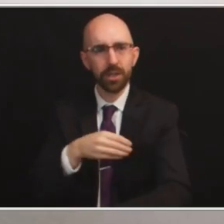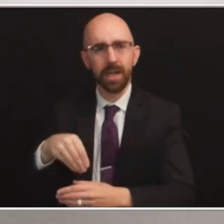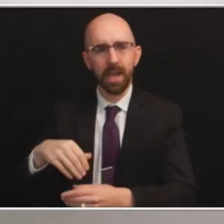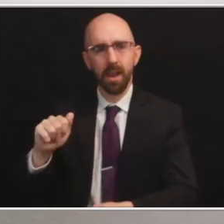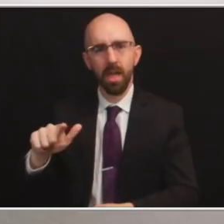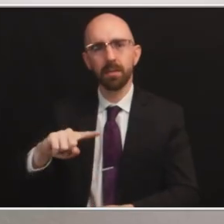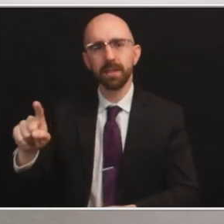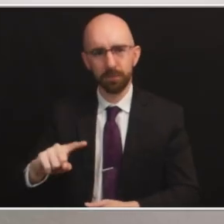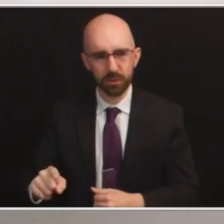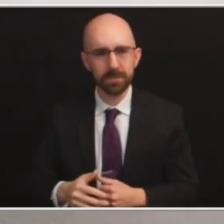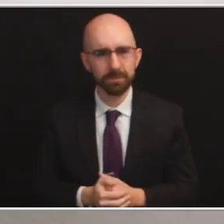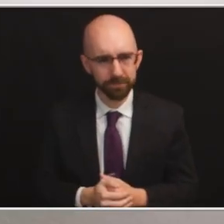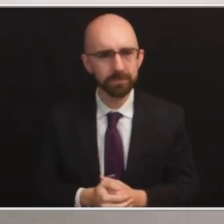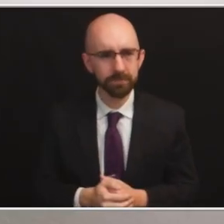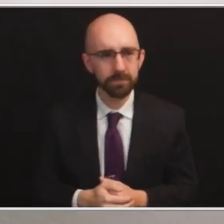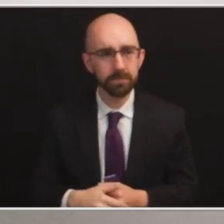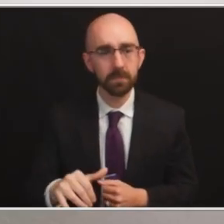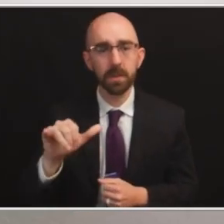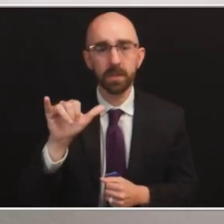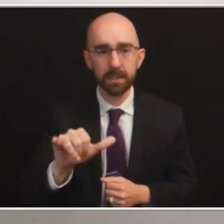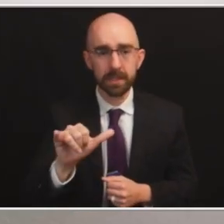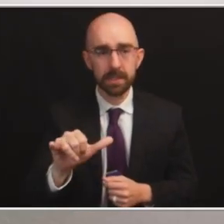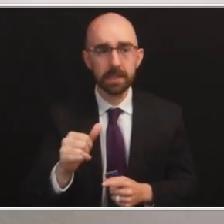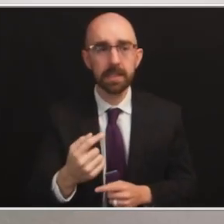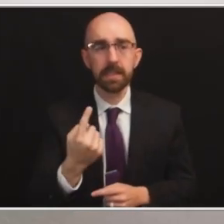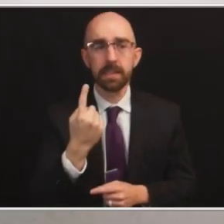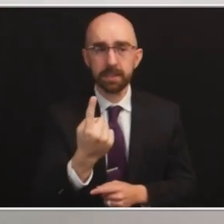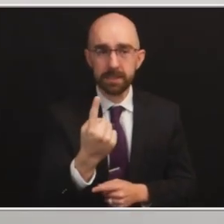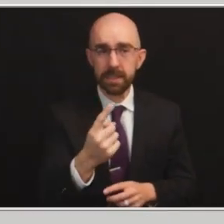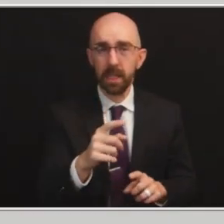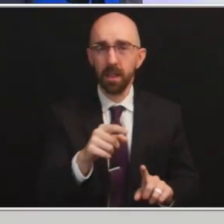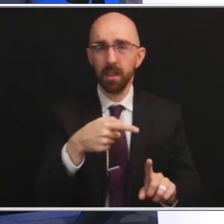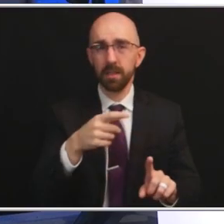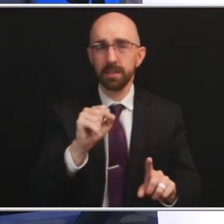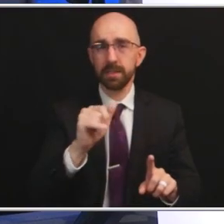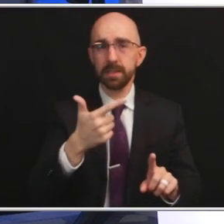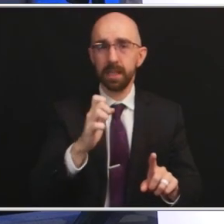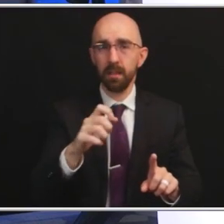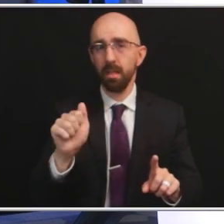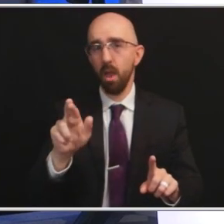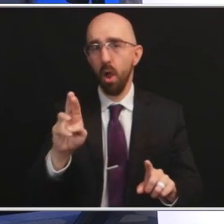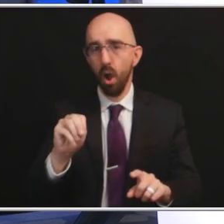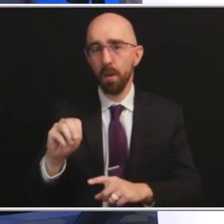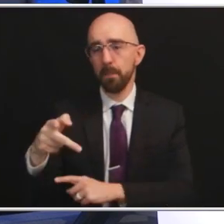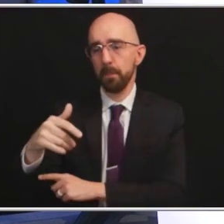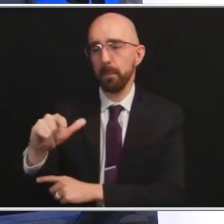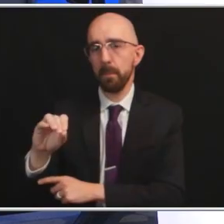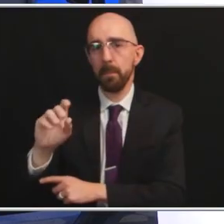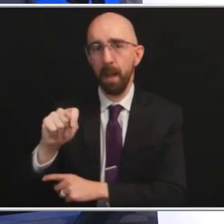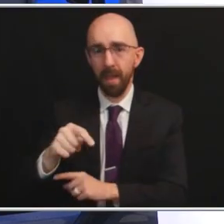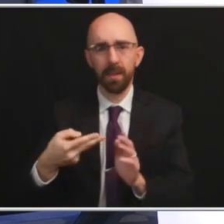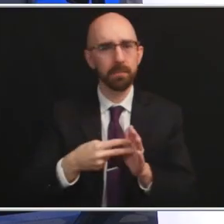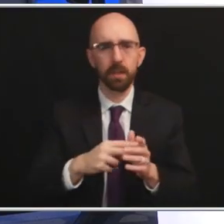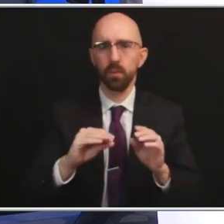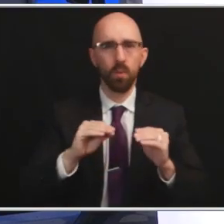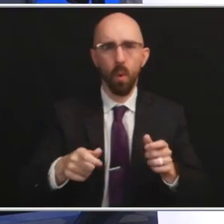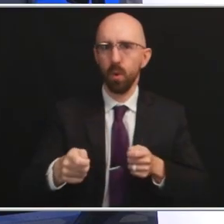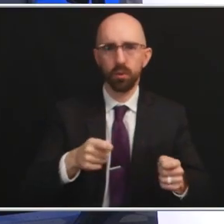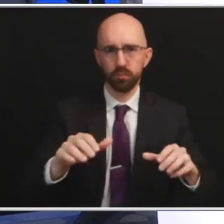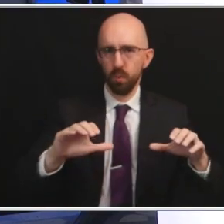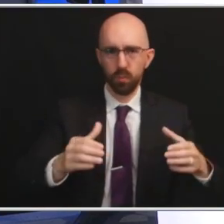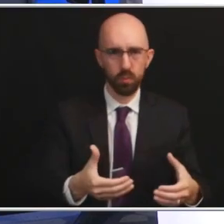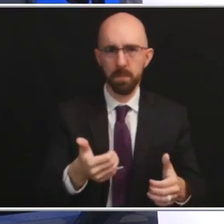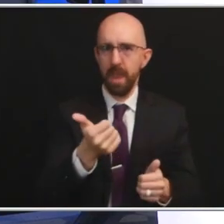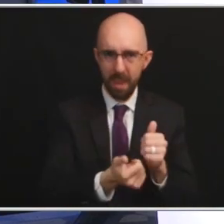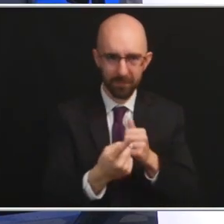And this was a single-arm pilot trial. So single-arm means no control group. Everyone got